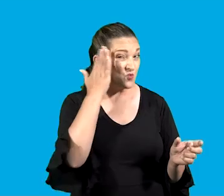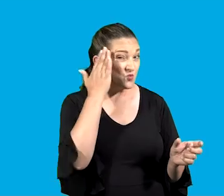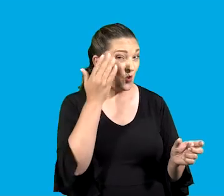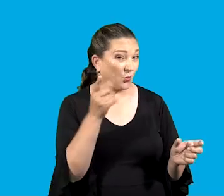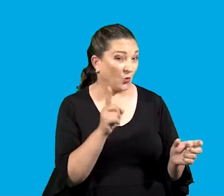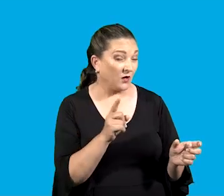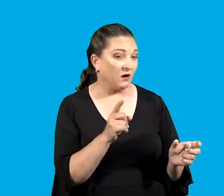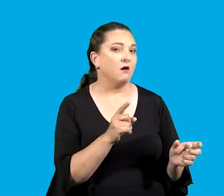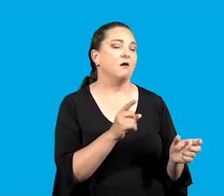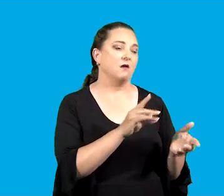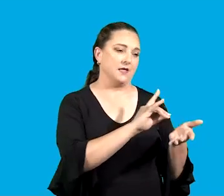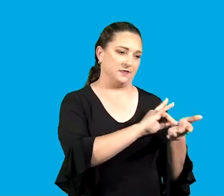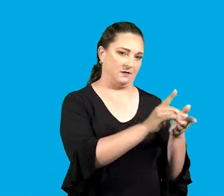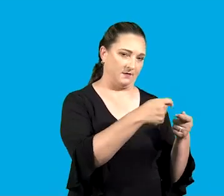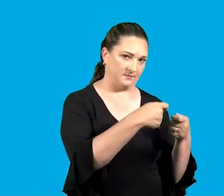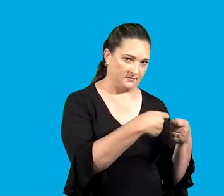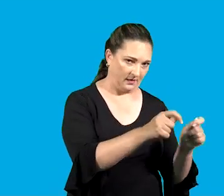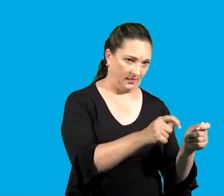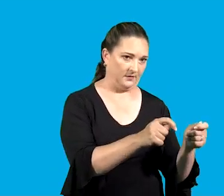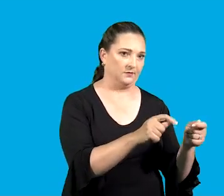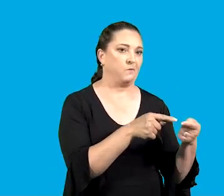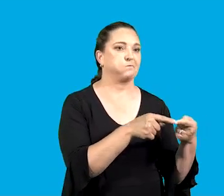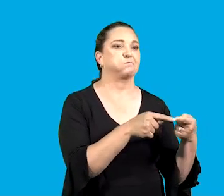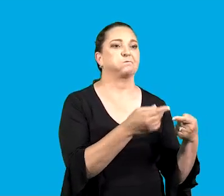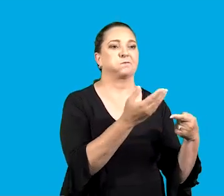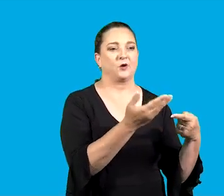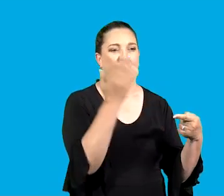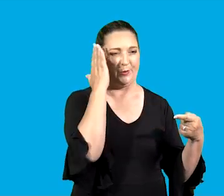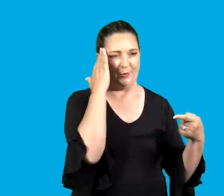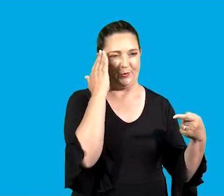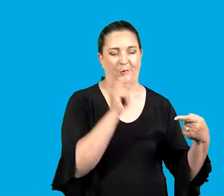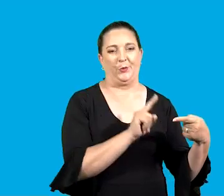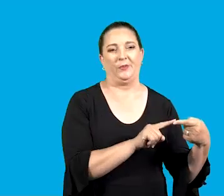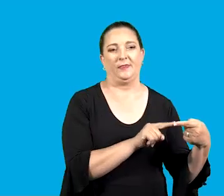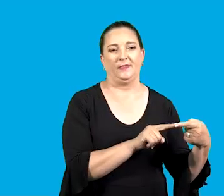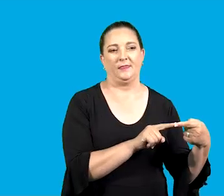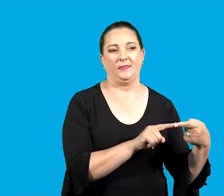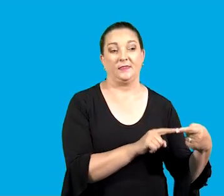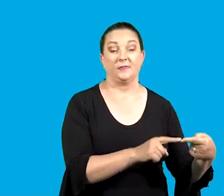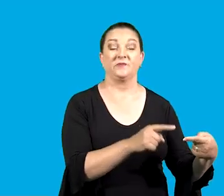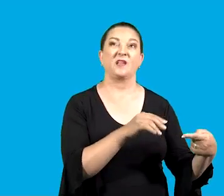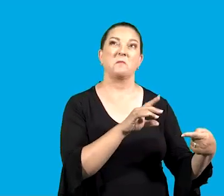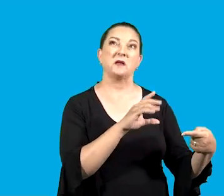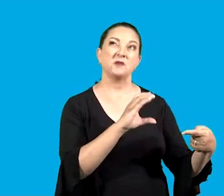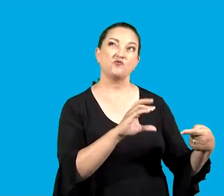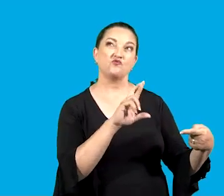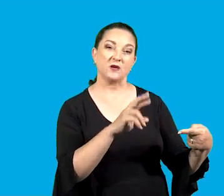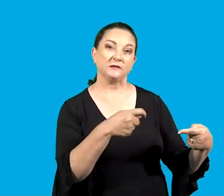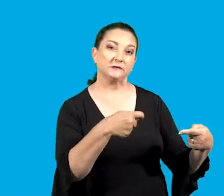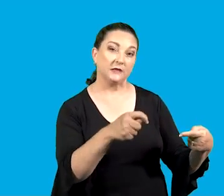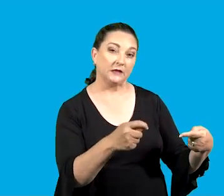given? You are given cash sales here. You're given cash sales. And you are told here that credit sales